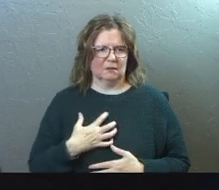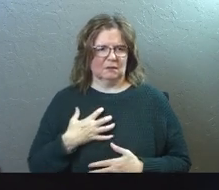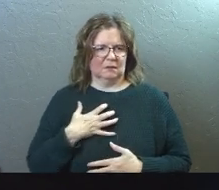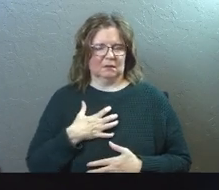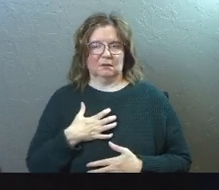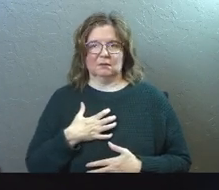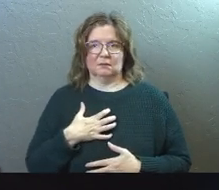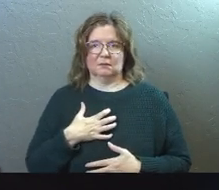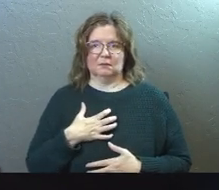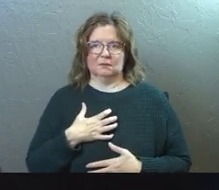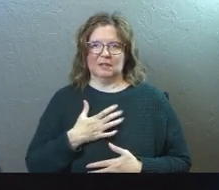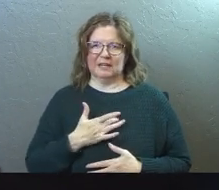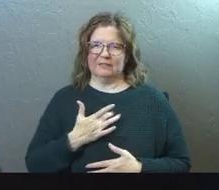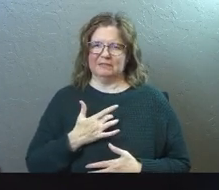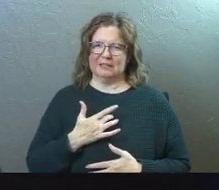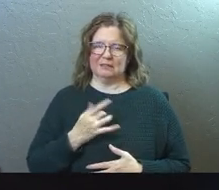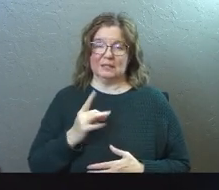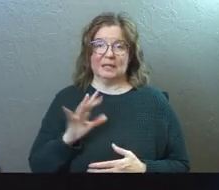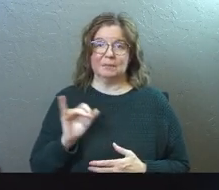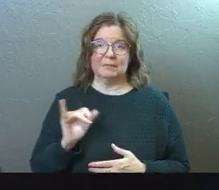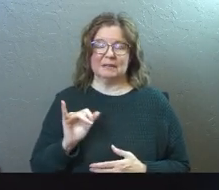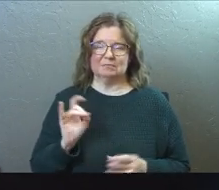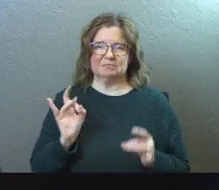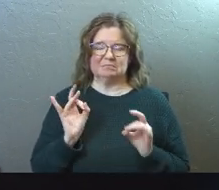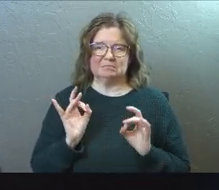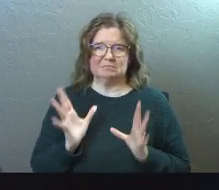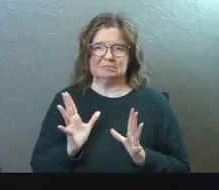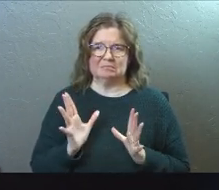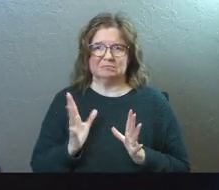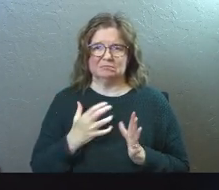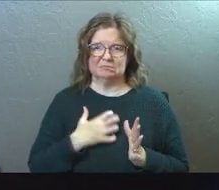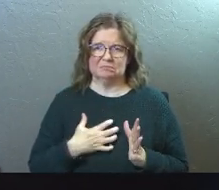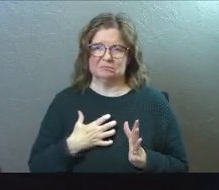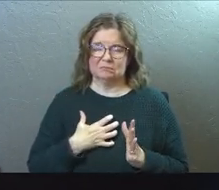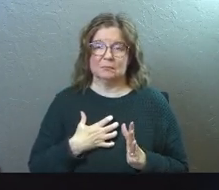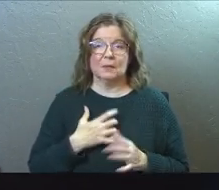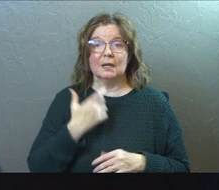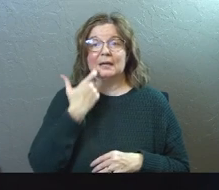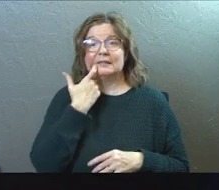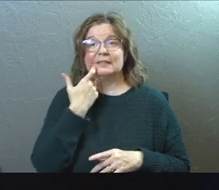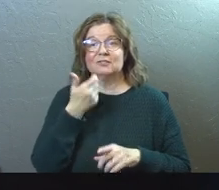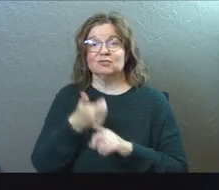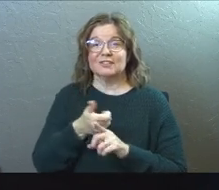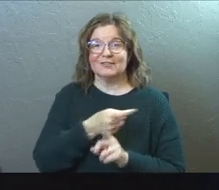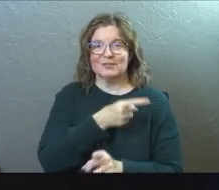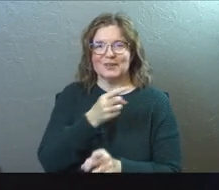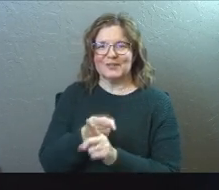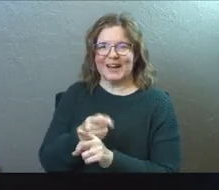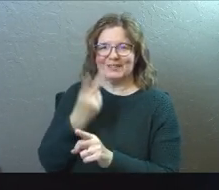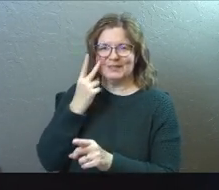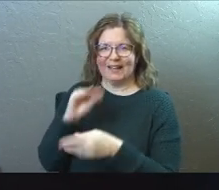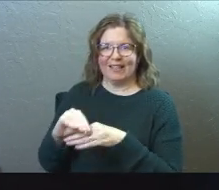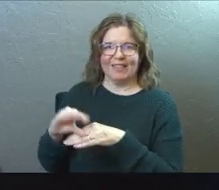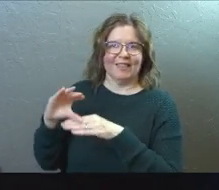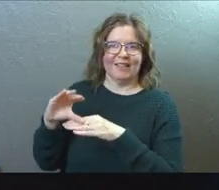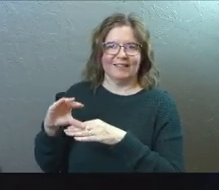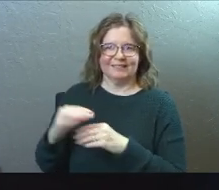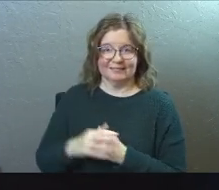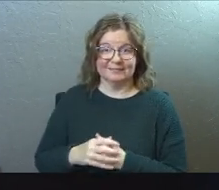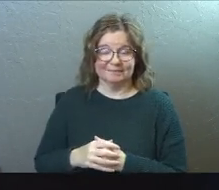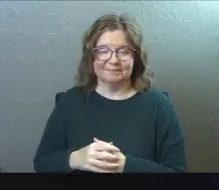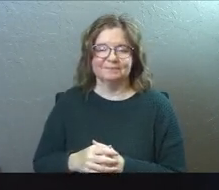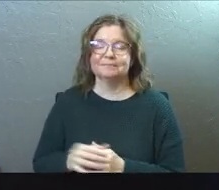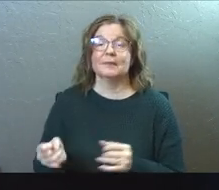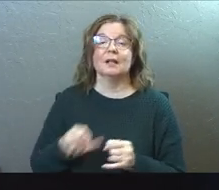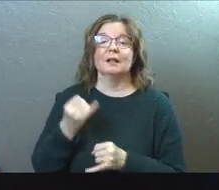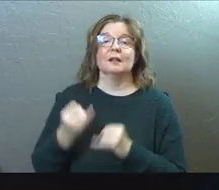that. It's going to be like fingernails on the chalkboard to you. Addict yourself to the right things. Amen? Amen. Yeah.